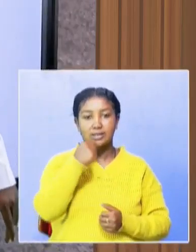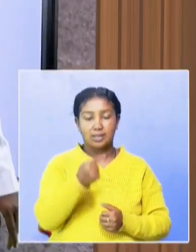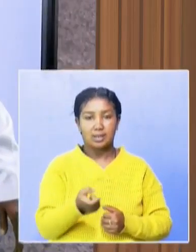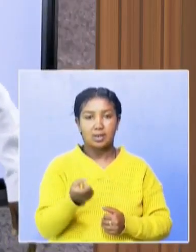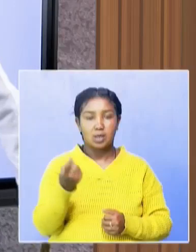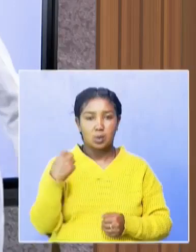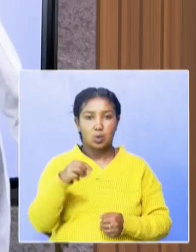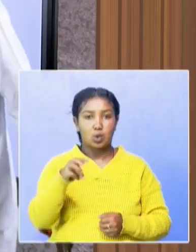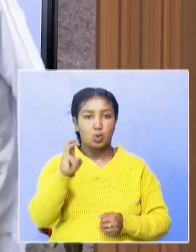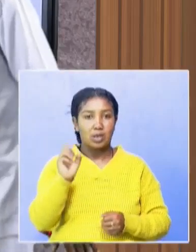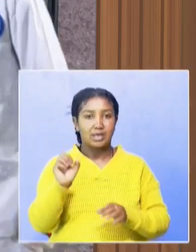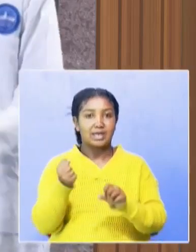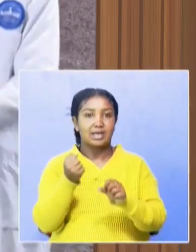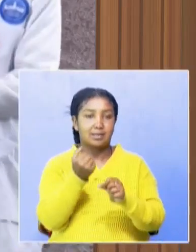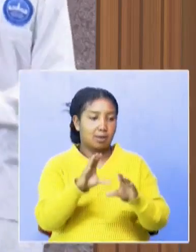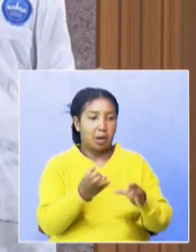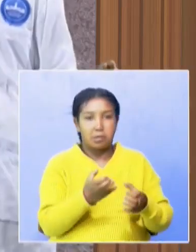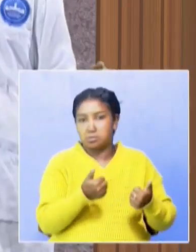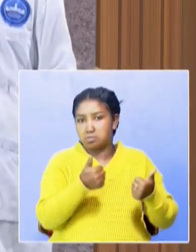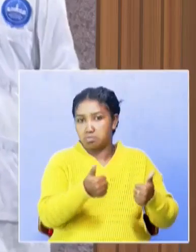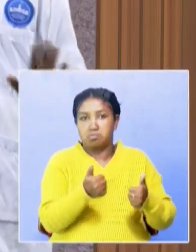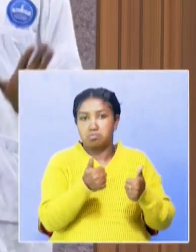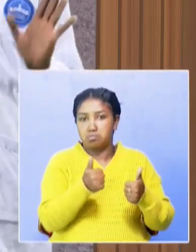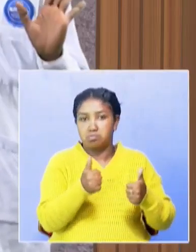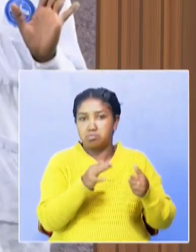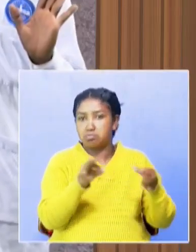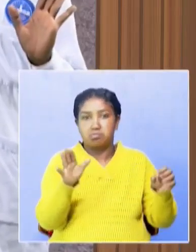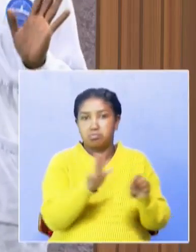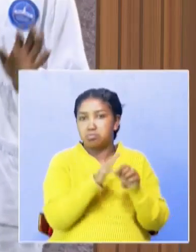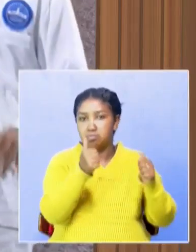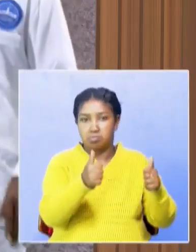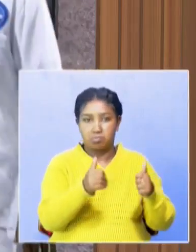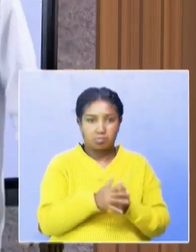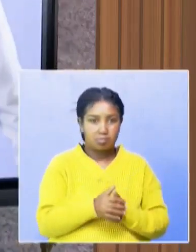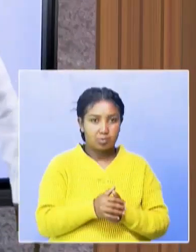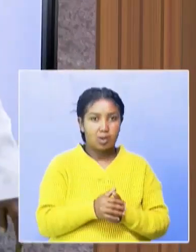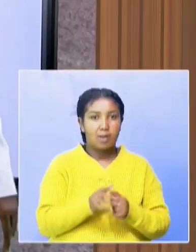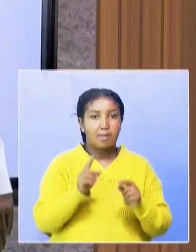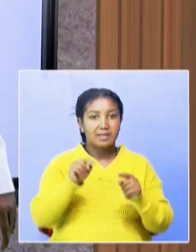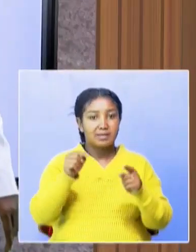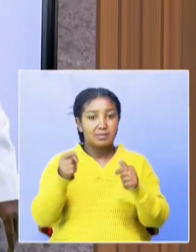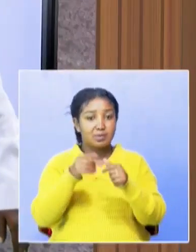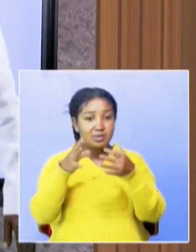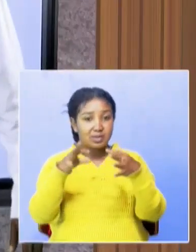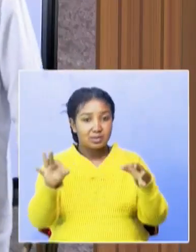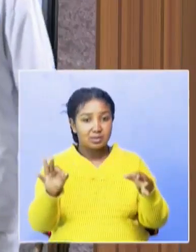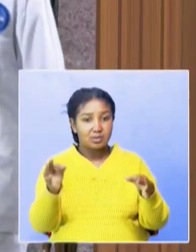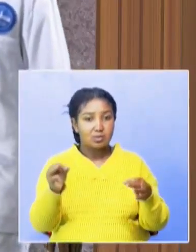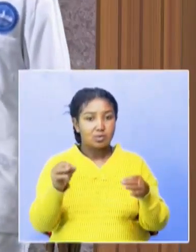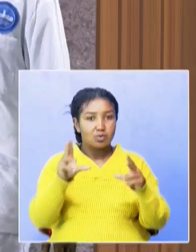here, we were cleaning the class. That's all. Full stop. But in this sentence, we cannot use here full